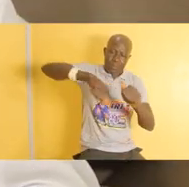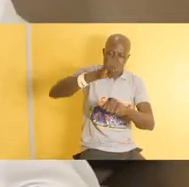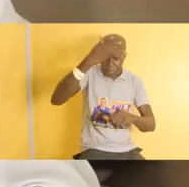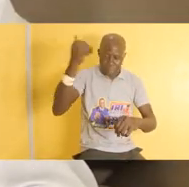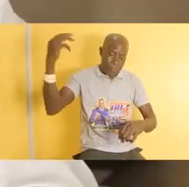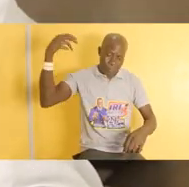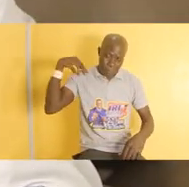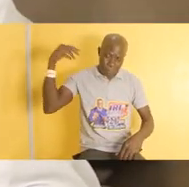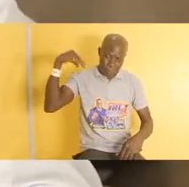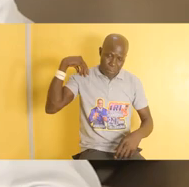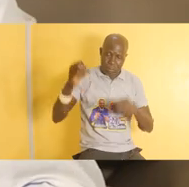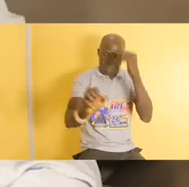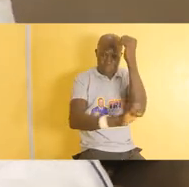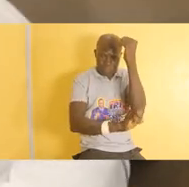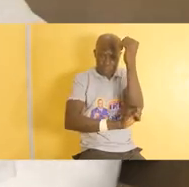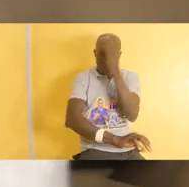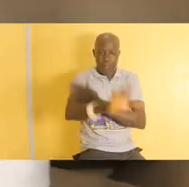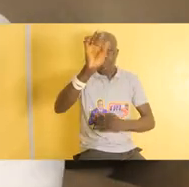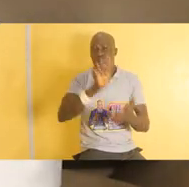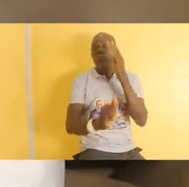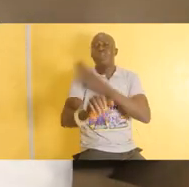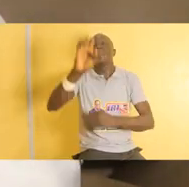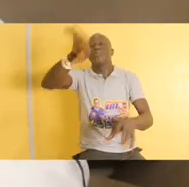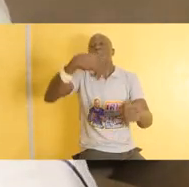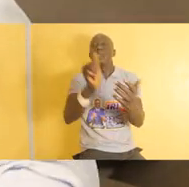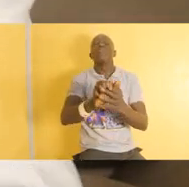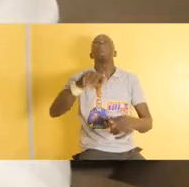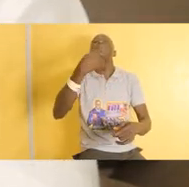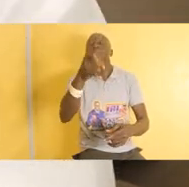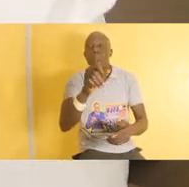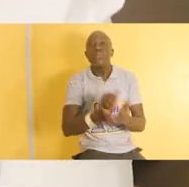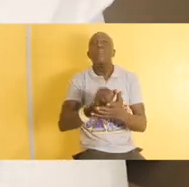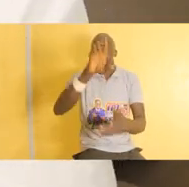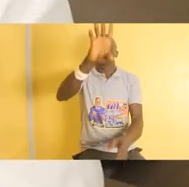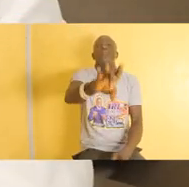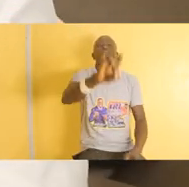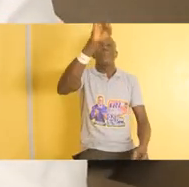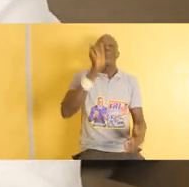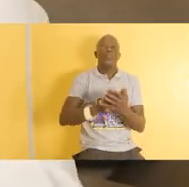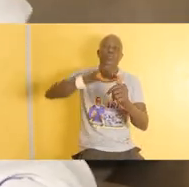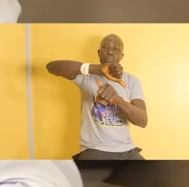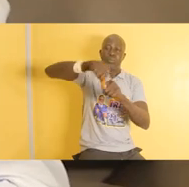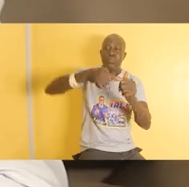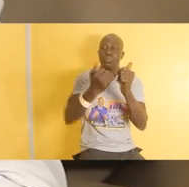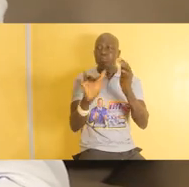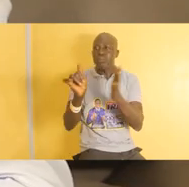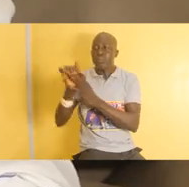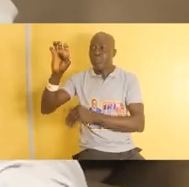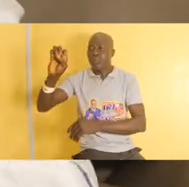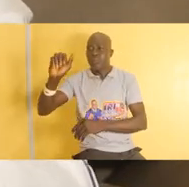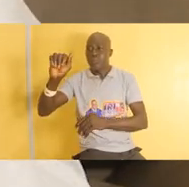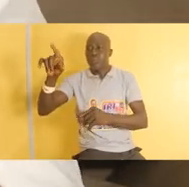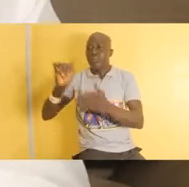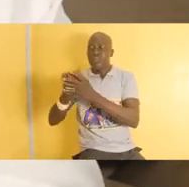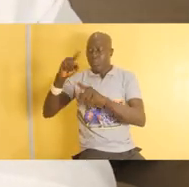ogare Elijah. Elijah. Your Lord instructs. God instructed me. Lati fi oro yan je. You announce jail. Atasele. An answer.